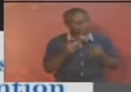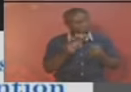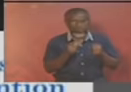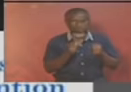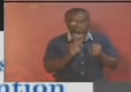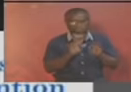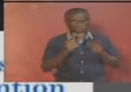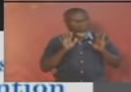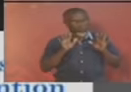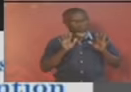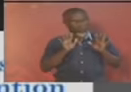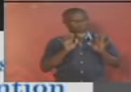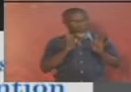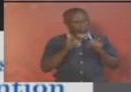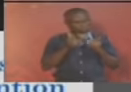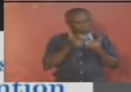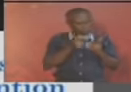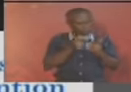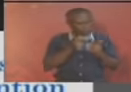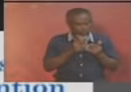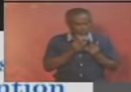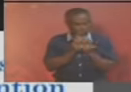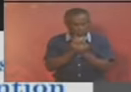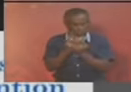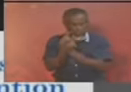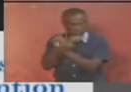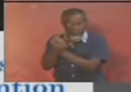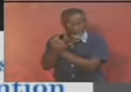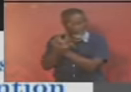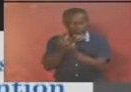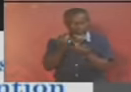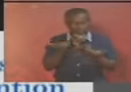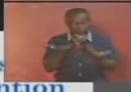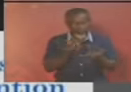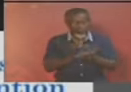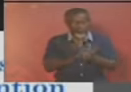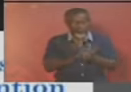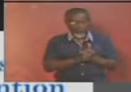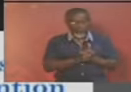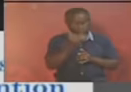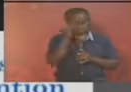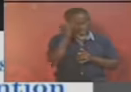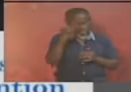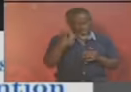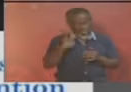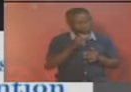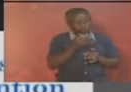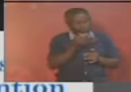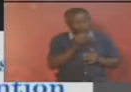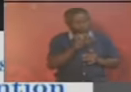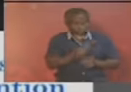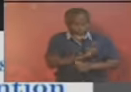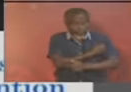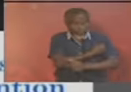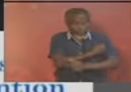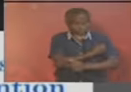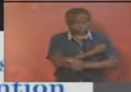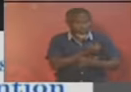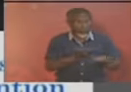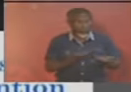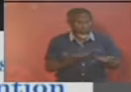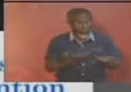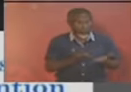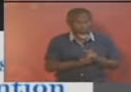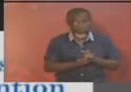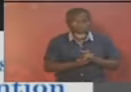is what is causing the spread. We know vaccines are coming out. There is a lot of information out there. As